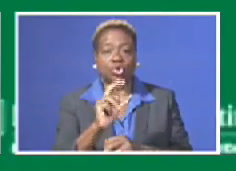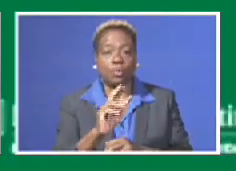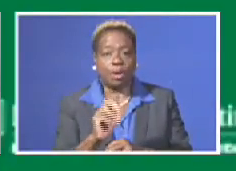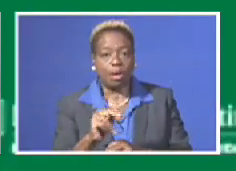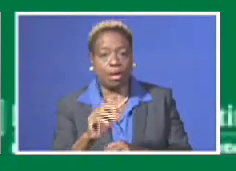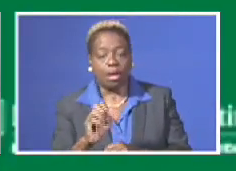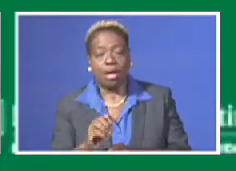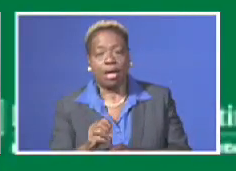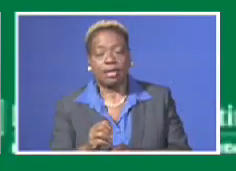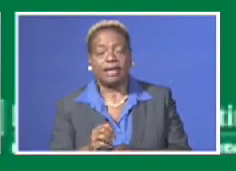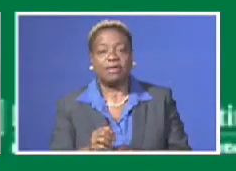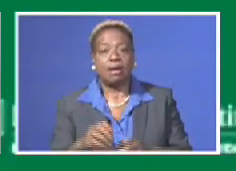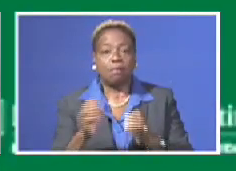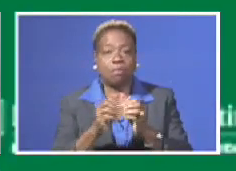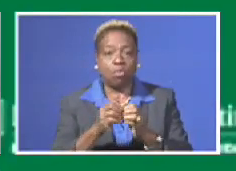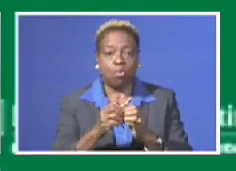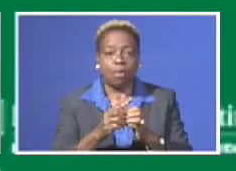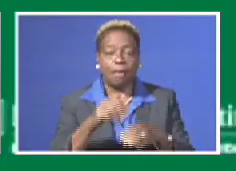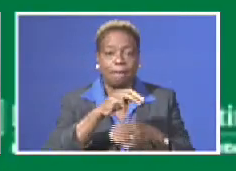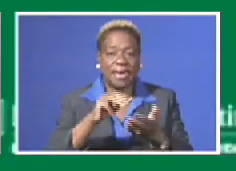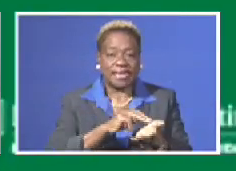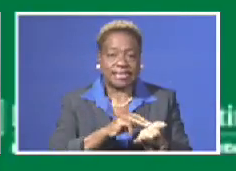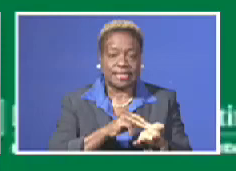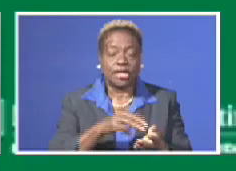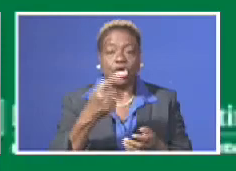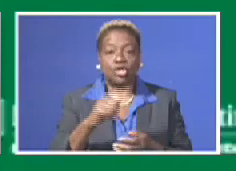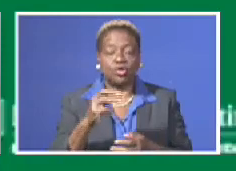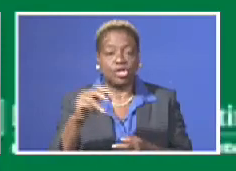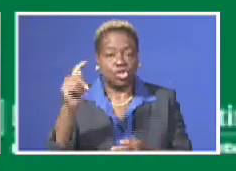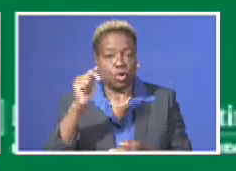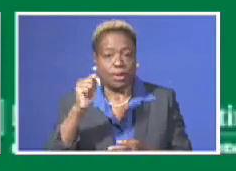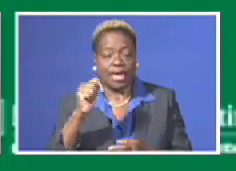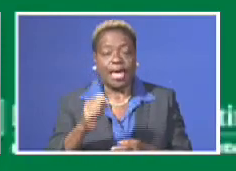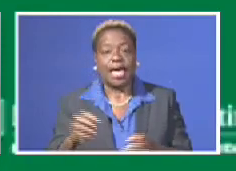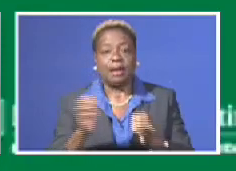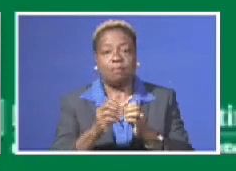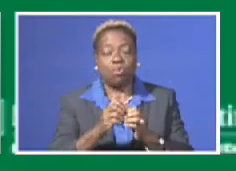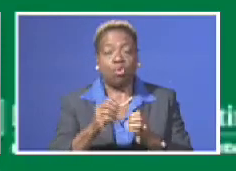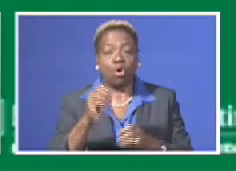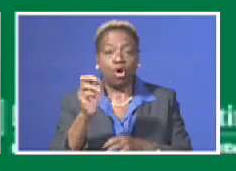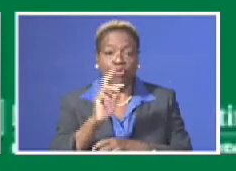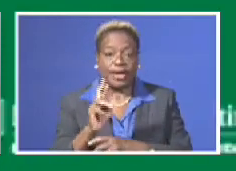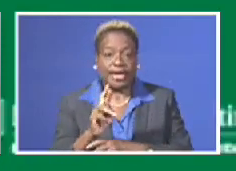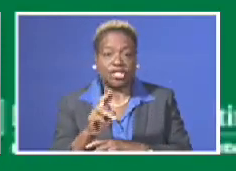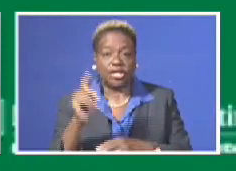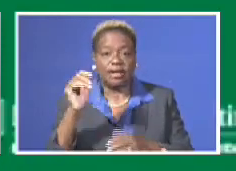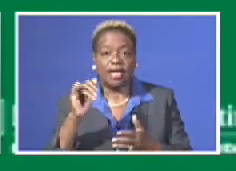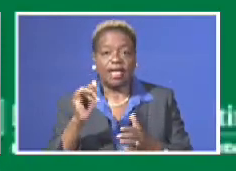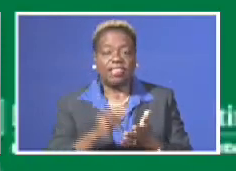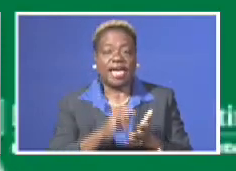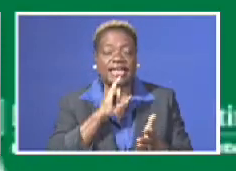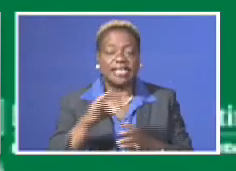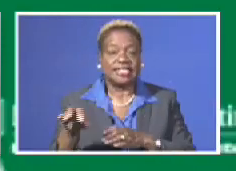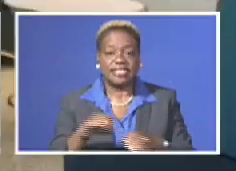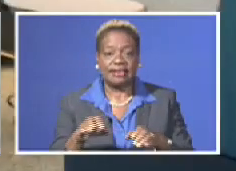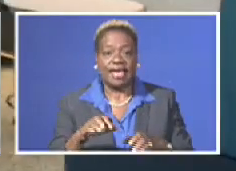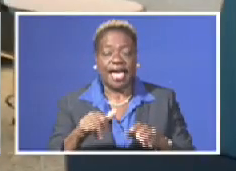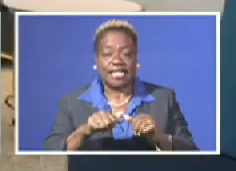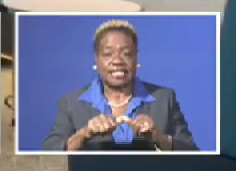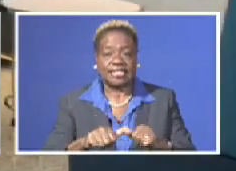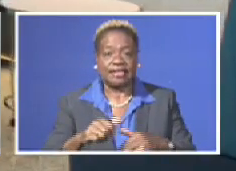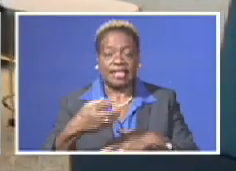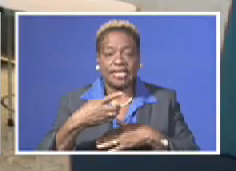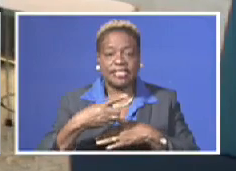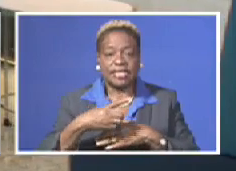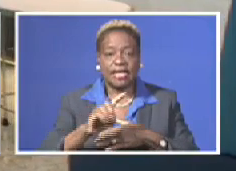to the tumor, in excess of even twice as much radiation as is typically done, and while still delivering very, very